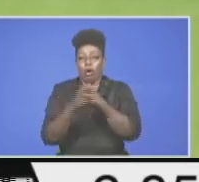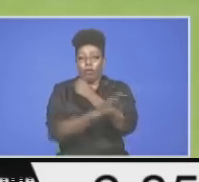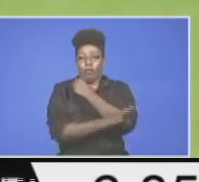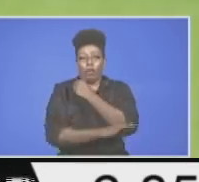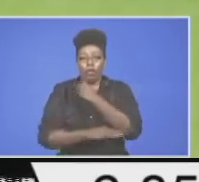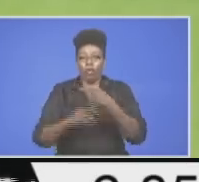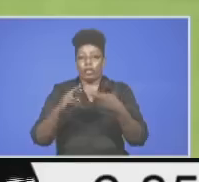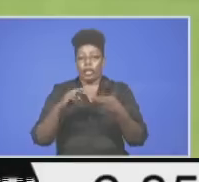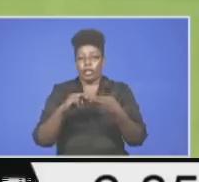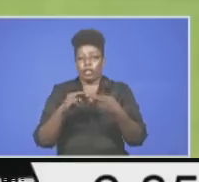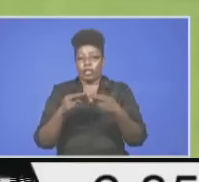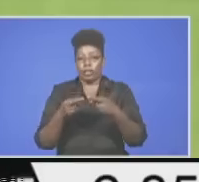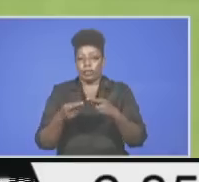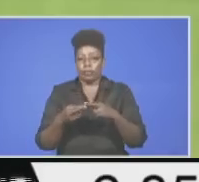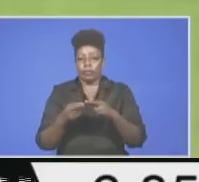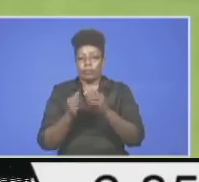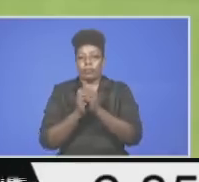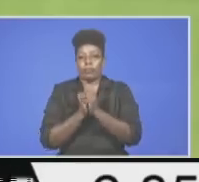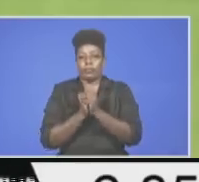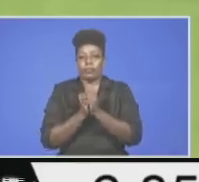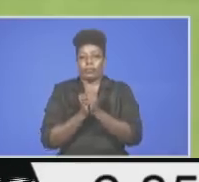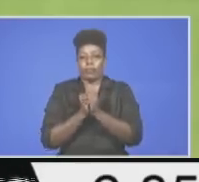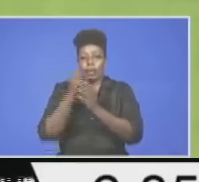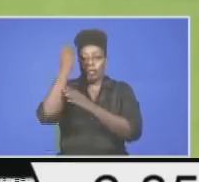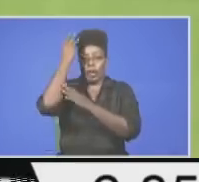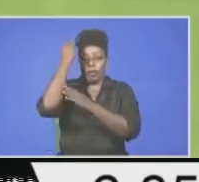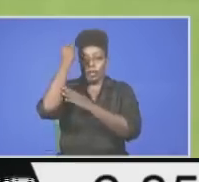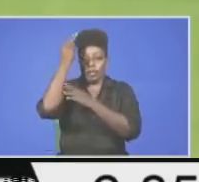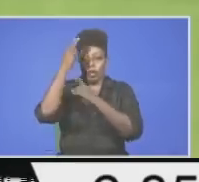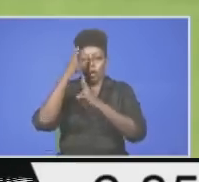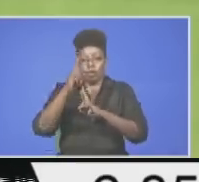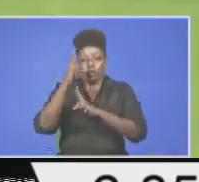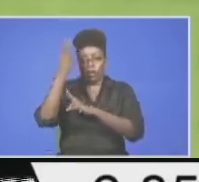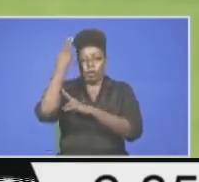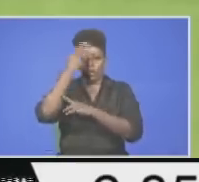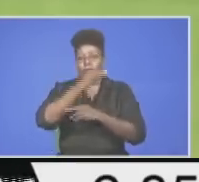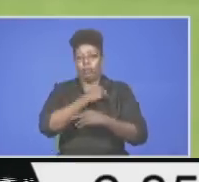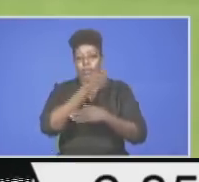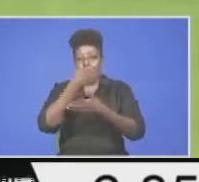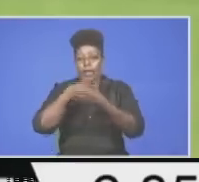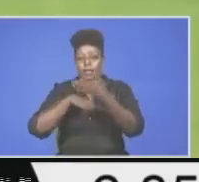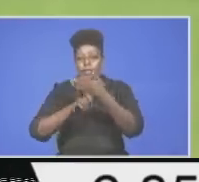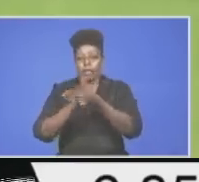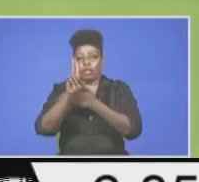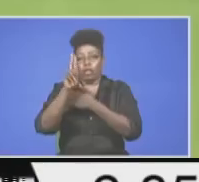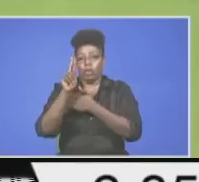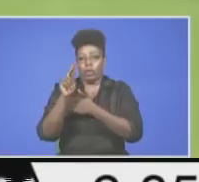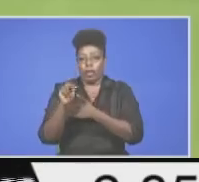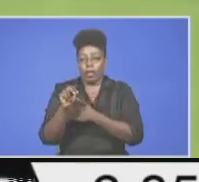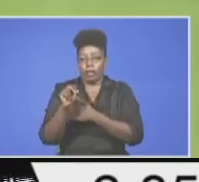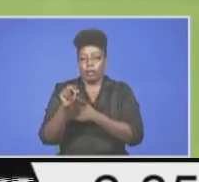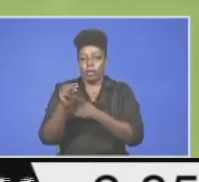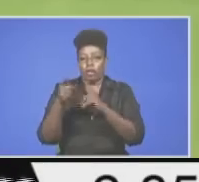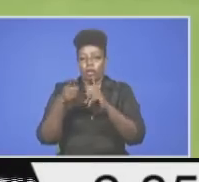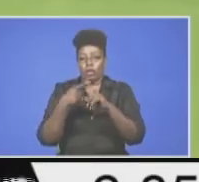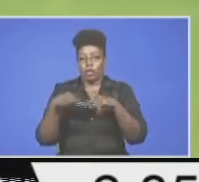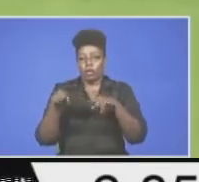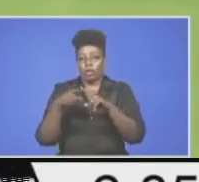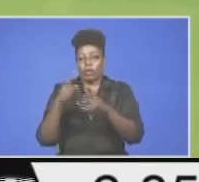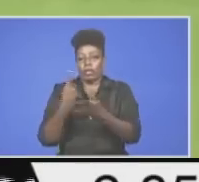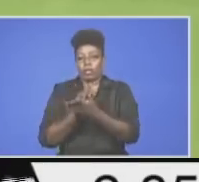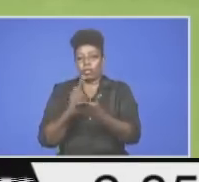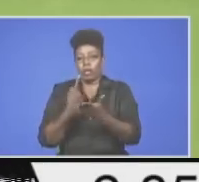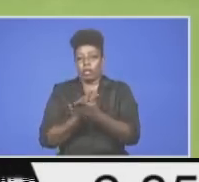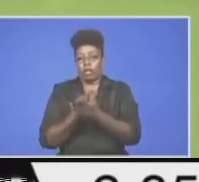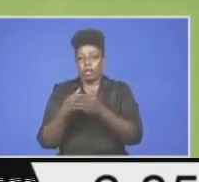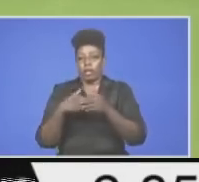as COFCOR. Simultaneously, Prime Minister Dr. the Honorable Hubert Minnis entered the United Nations Hall to attend a discussion